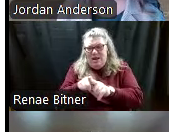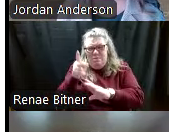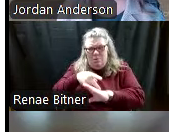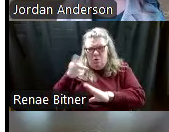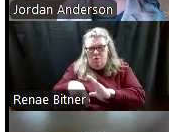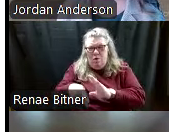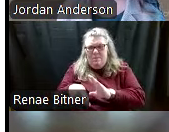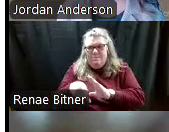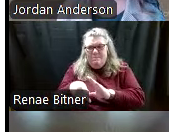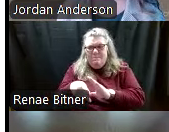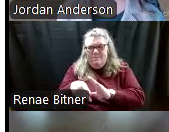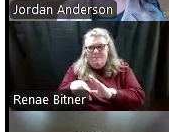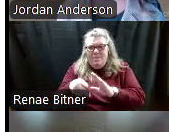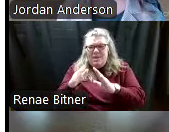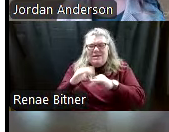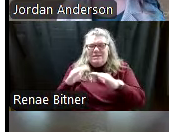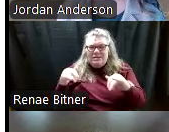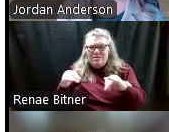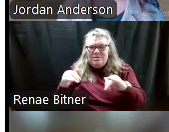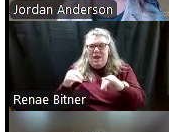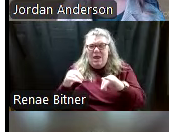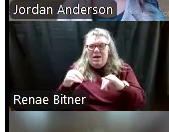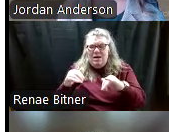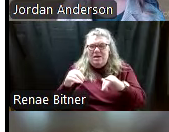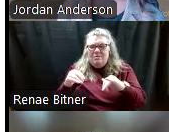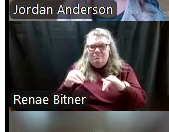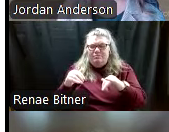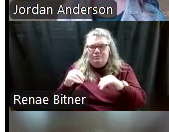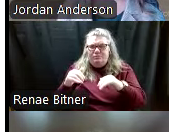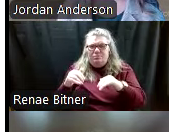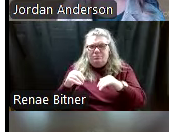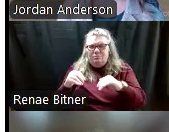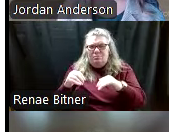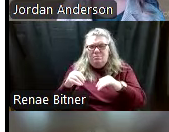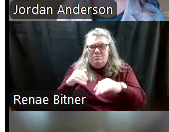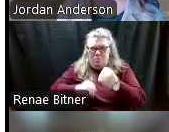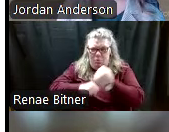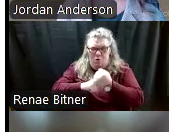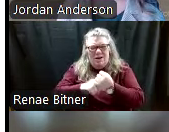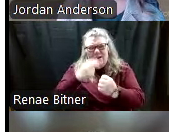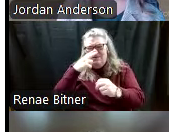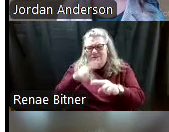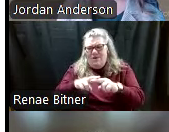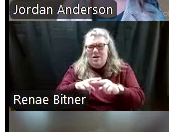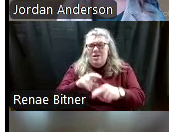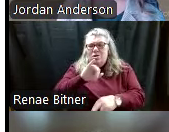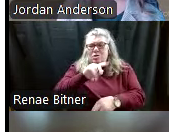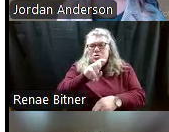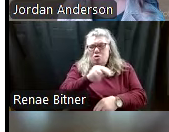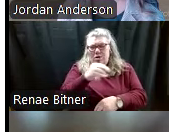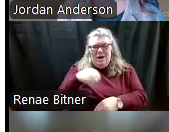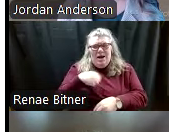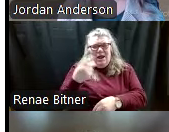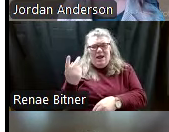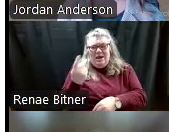program systematic look to things. So it's fun to be able to share how we're doing. Jordan and I have been doing these presentations across